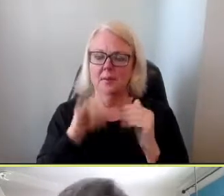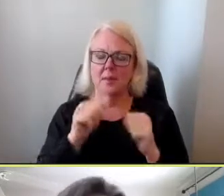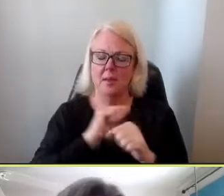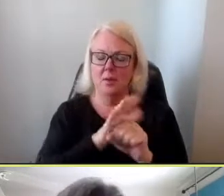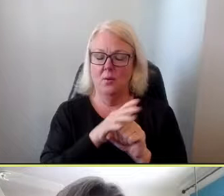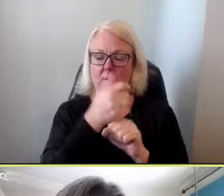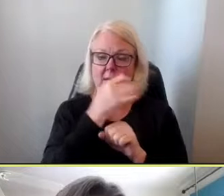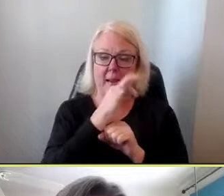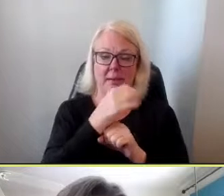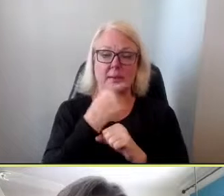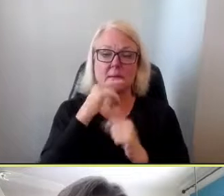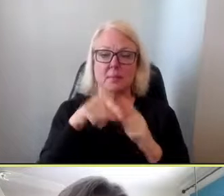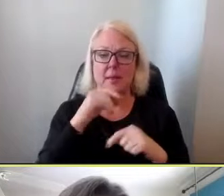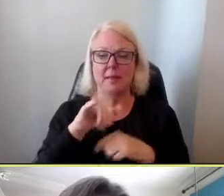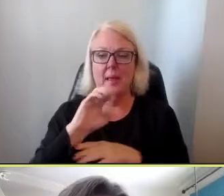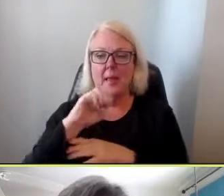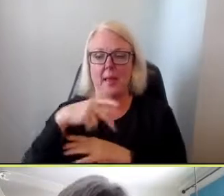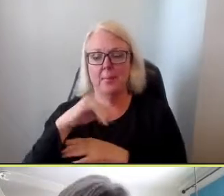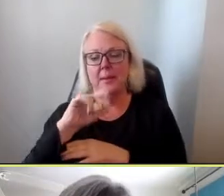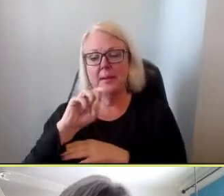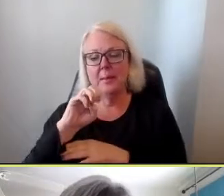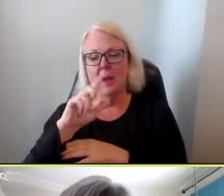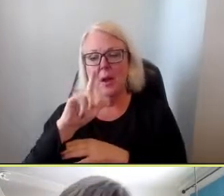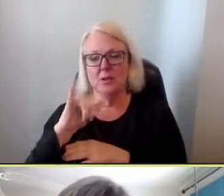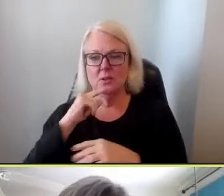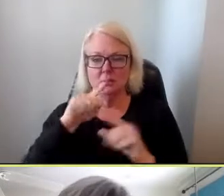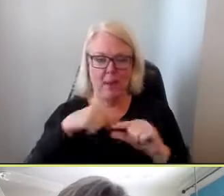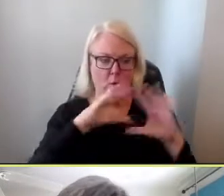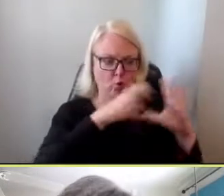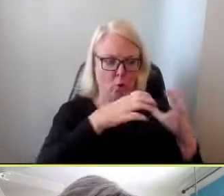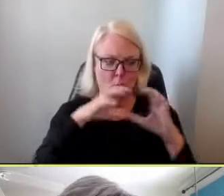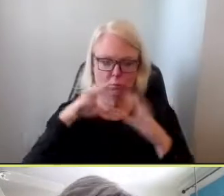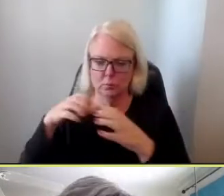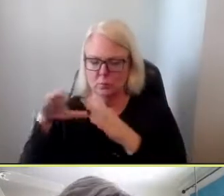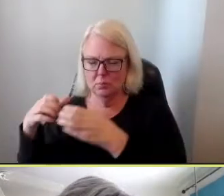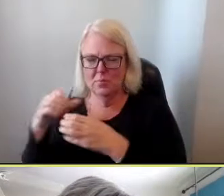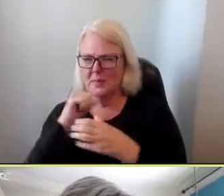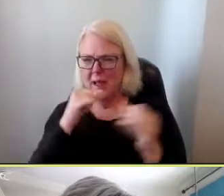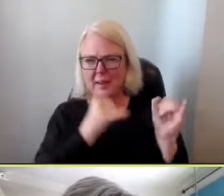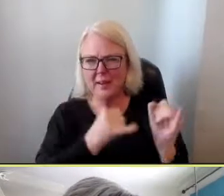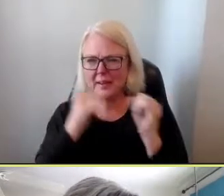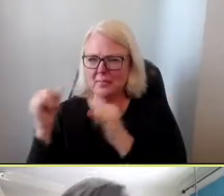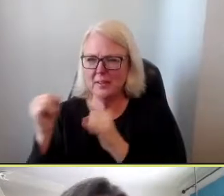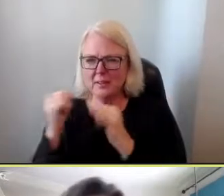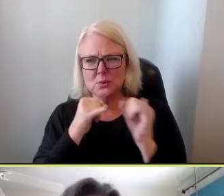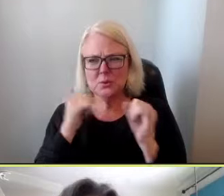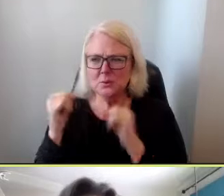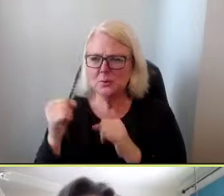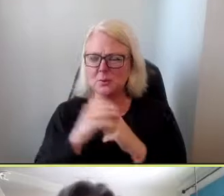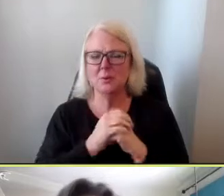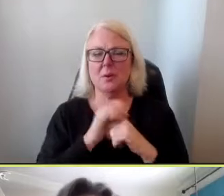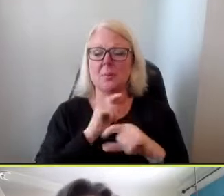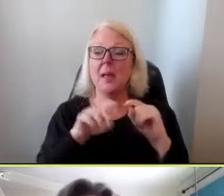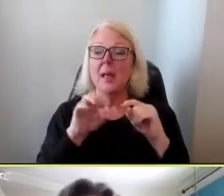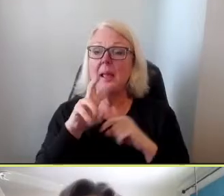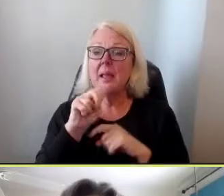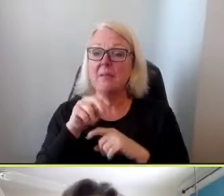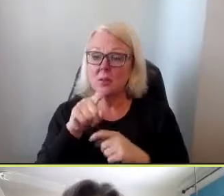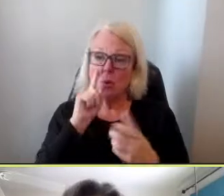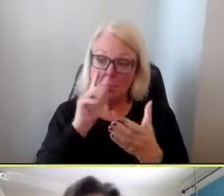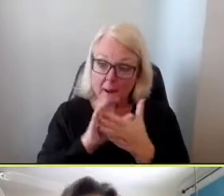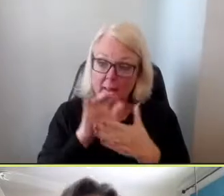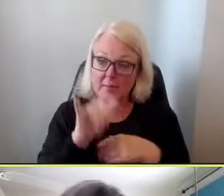COVID-19 is about epidemiology. It's about groups. It's not about individual immunity. But even if you did believe